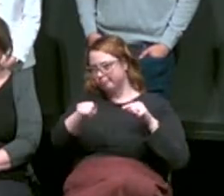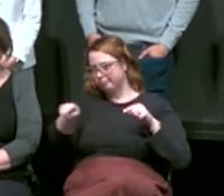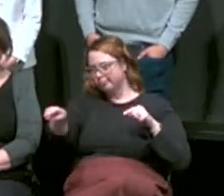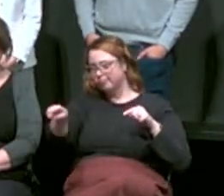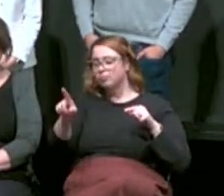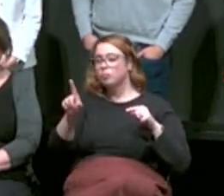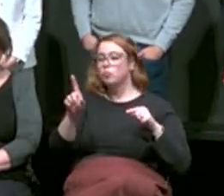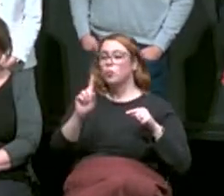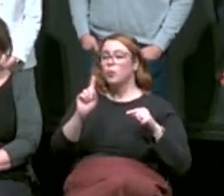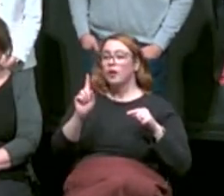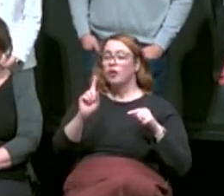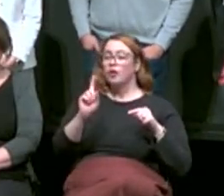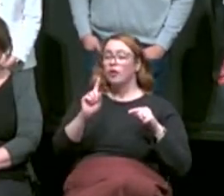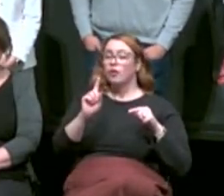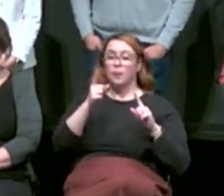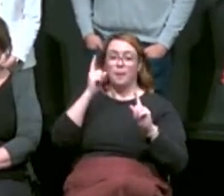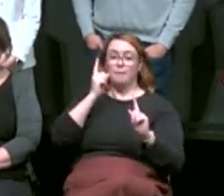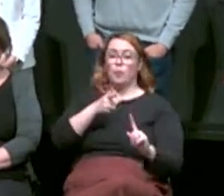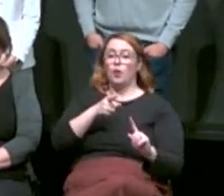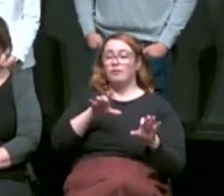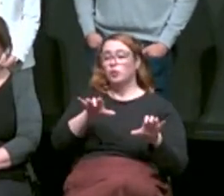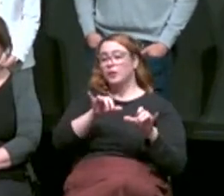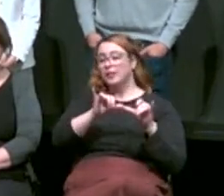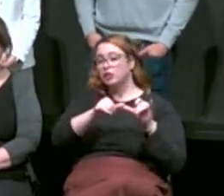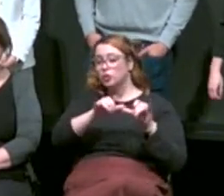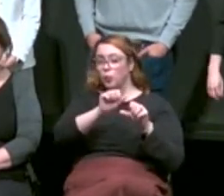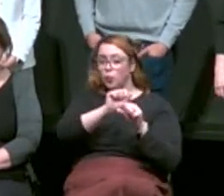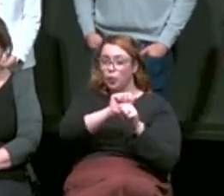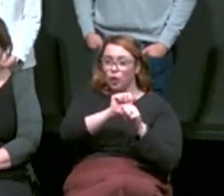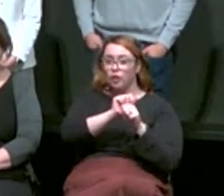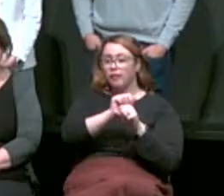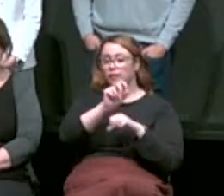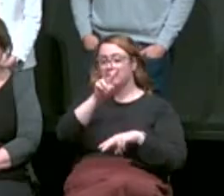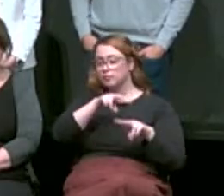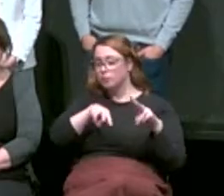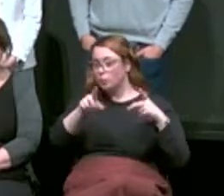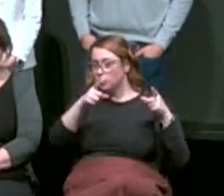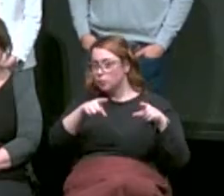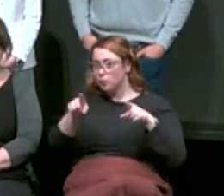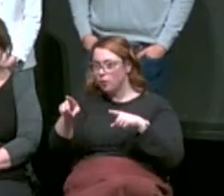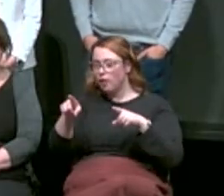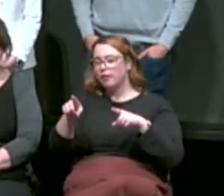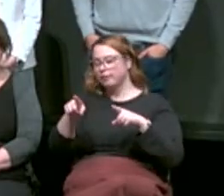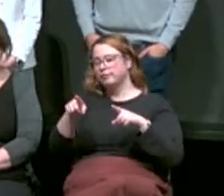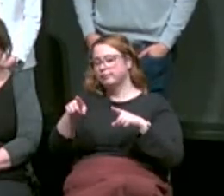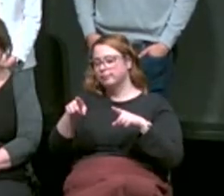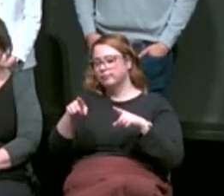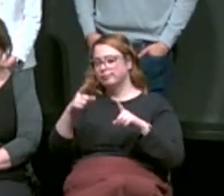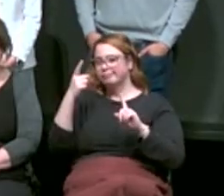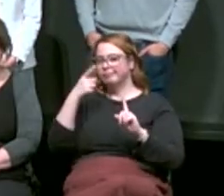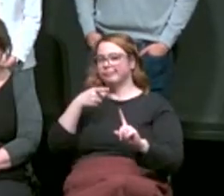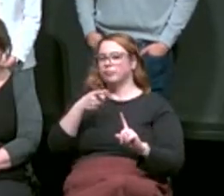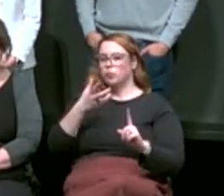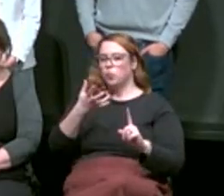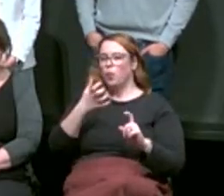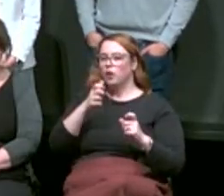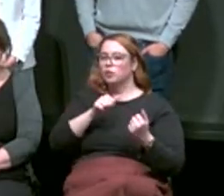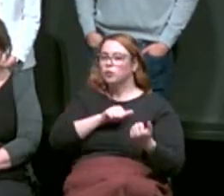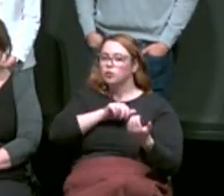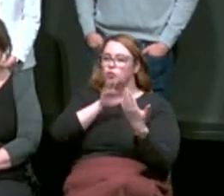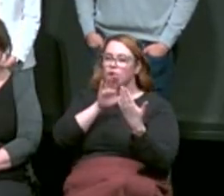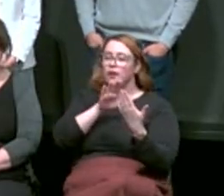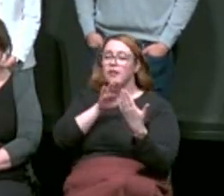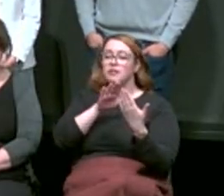point of doing engineering work and look at what goes on is we want to